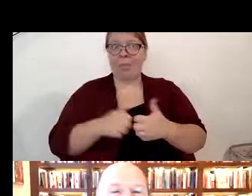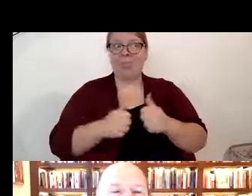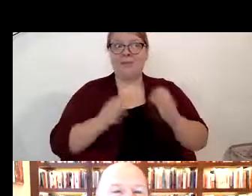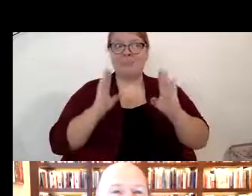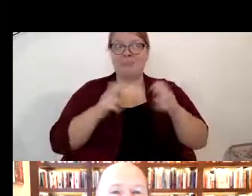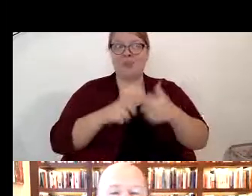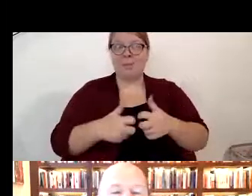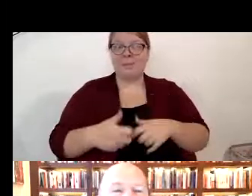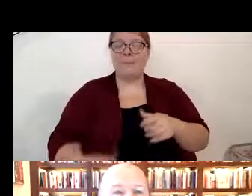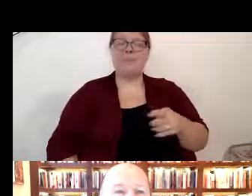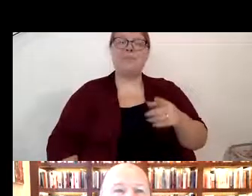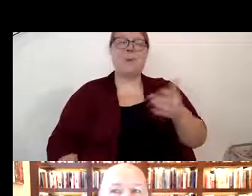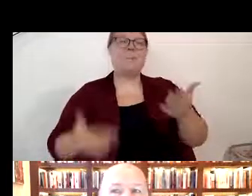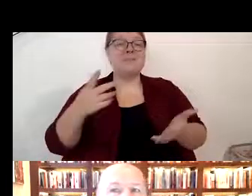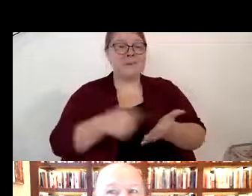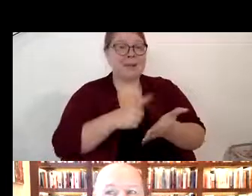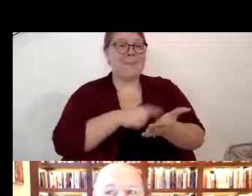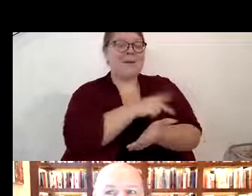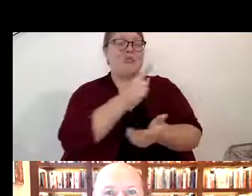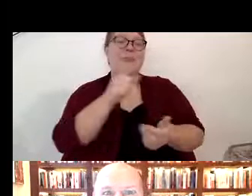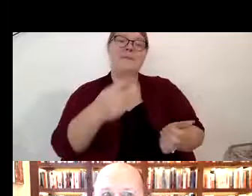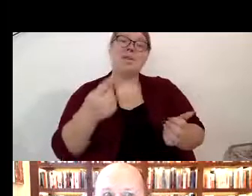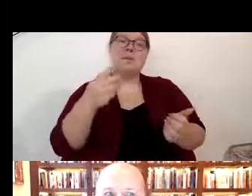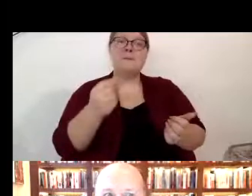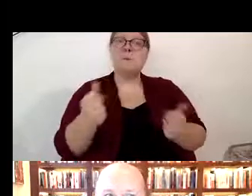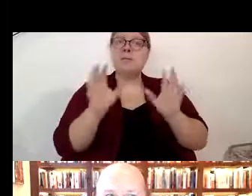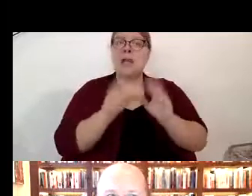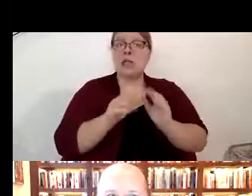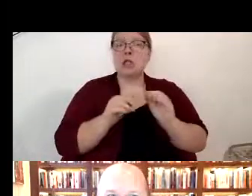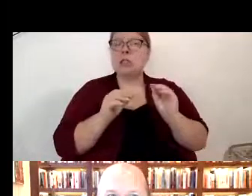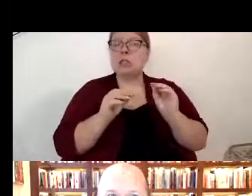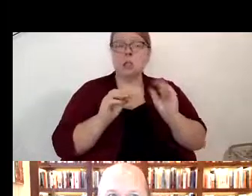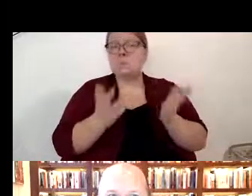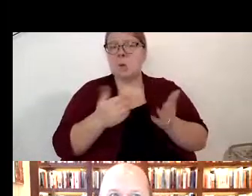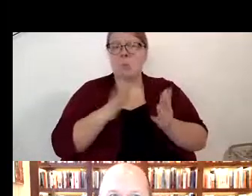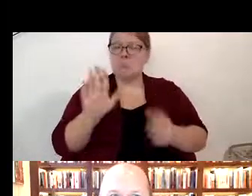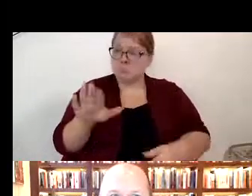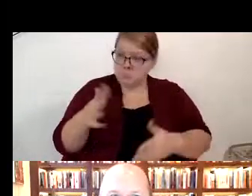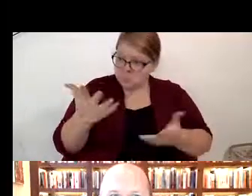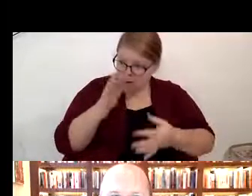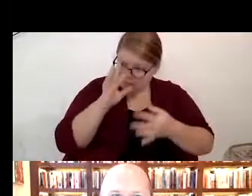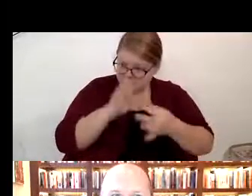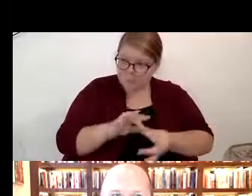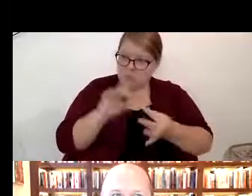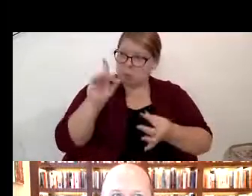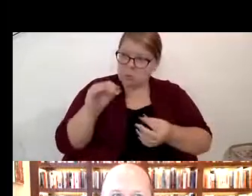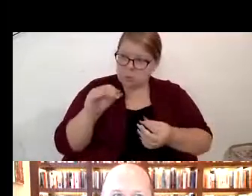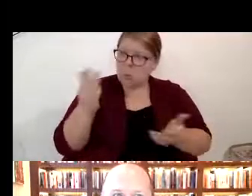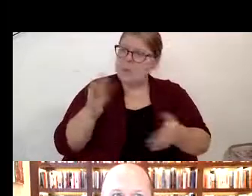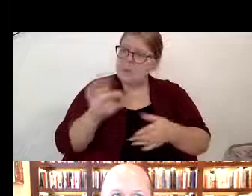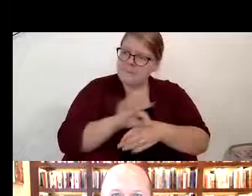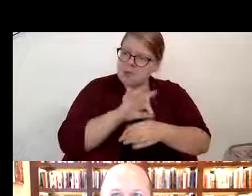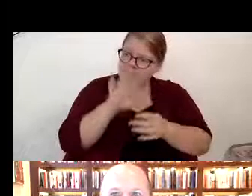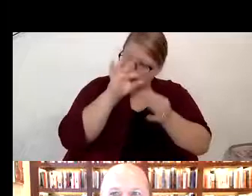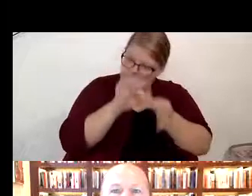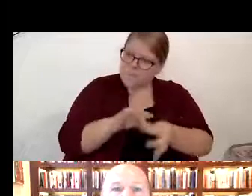few 2 or 3, 4 sessions when I'm working with them, I'm like, okay, what does mindfulness do? What's the function of mindfulness? What is it